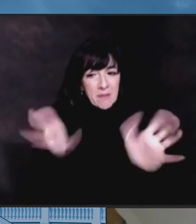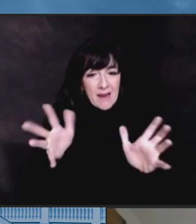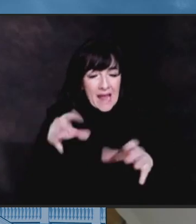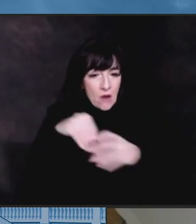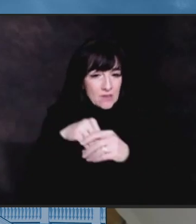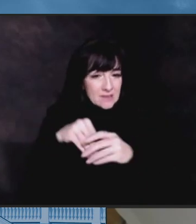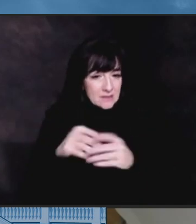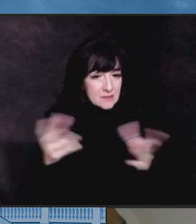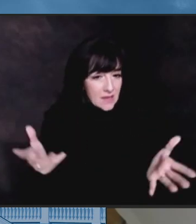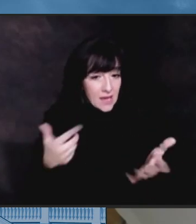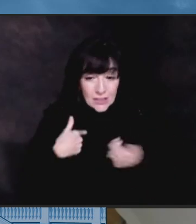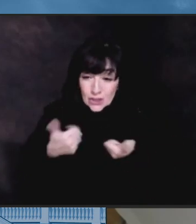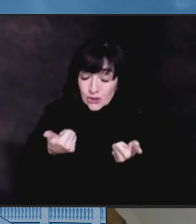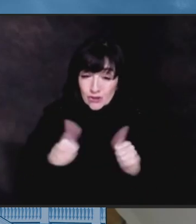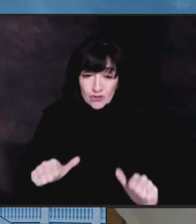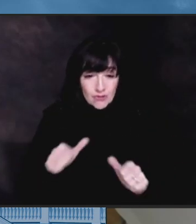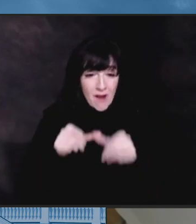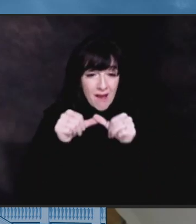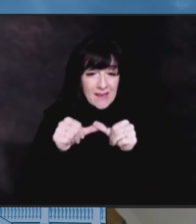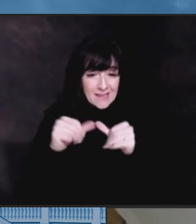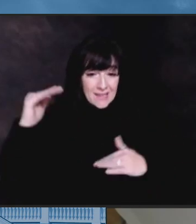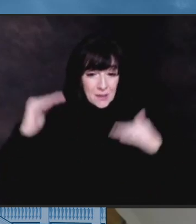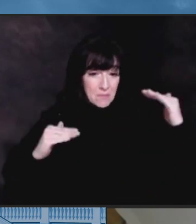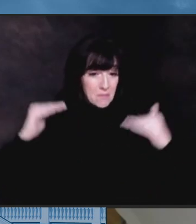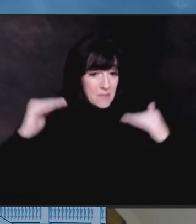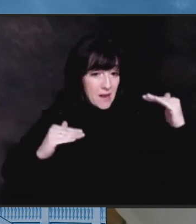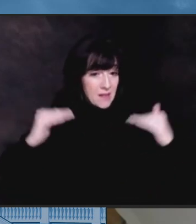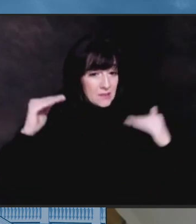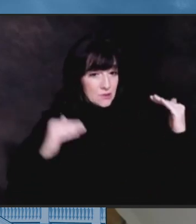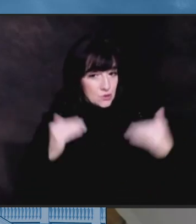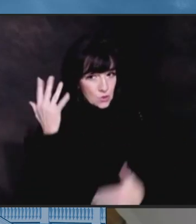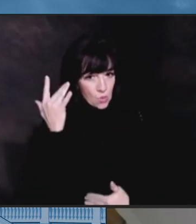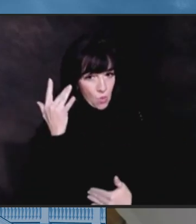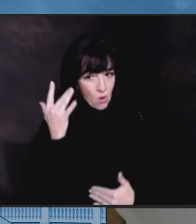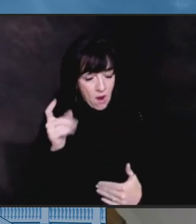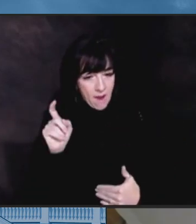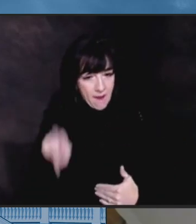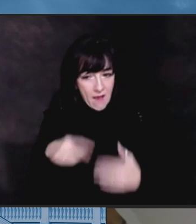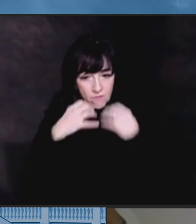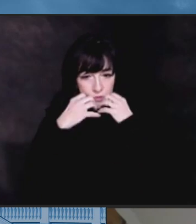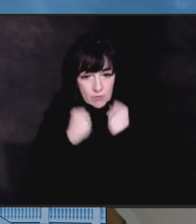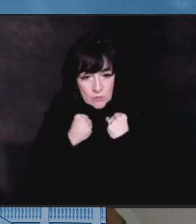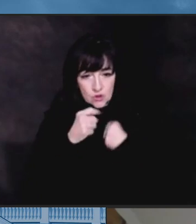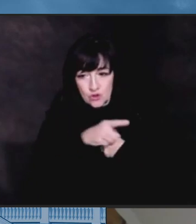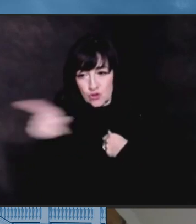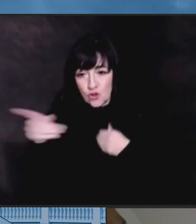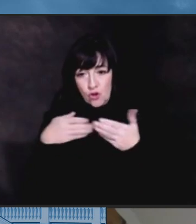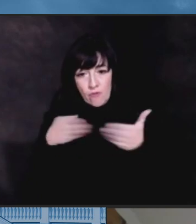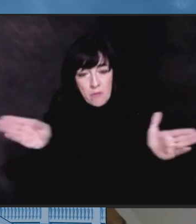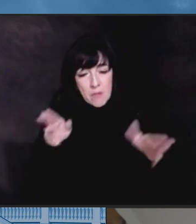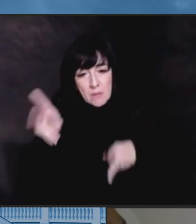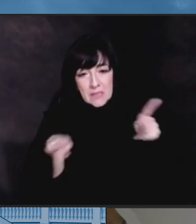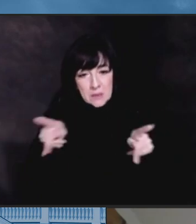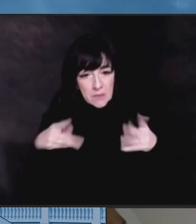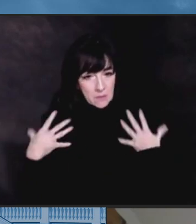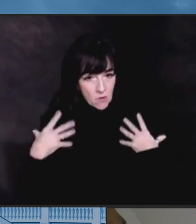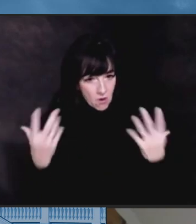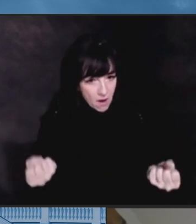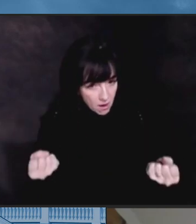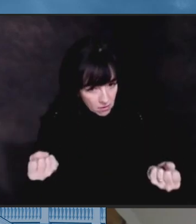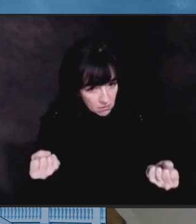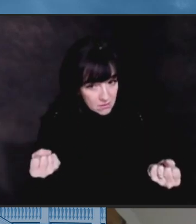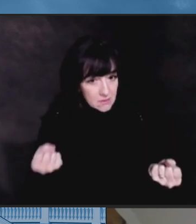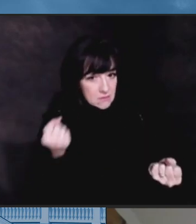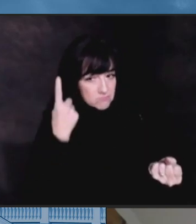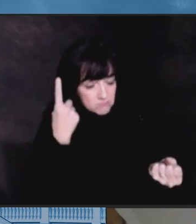to strike the balance there, right? Because we have to preserve public health, and we have to preserve a viable